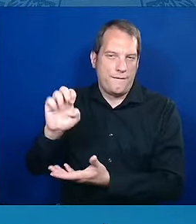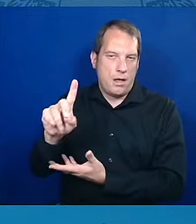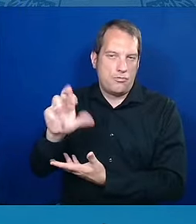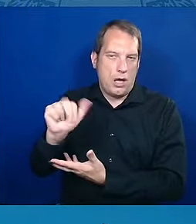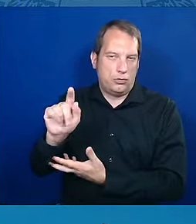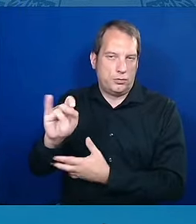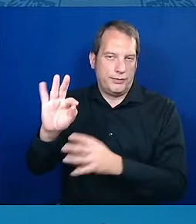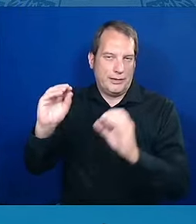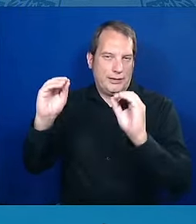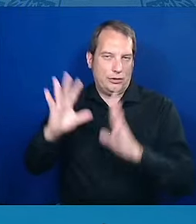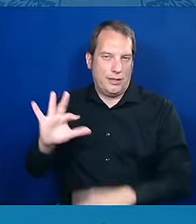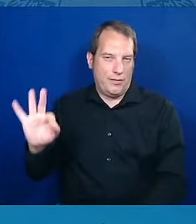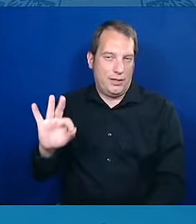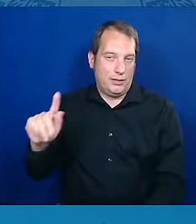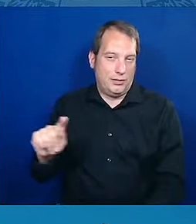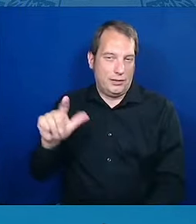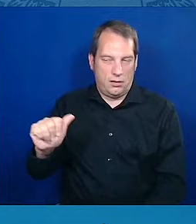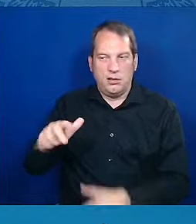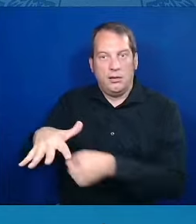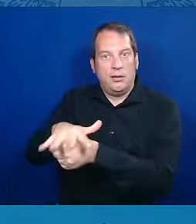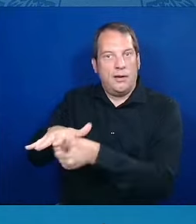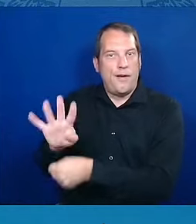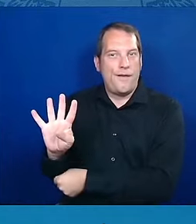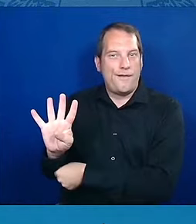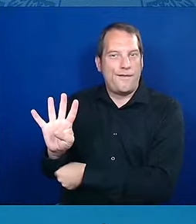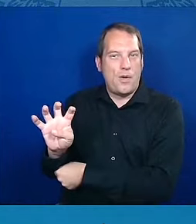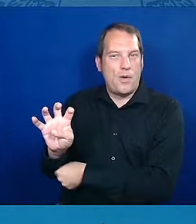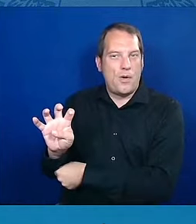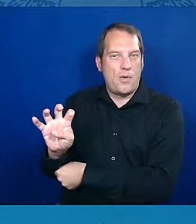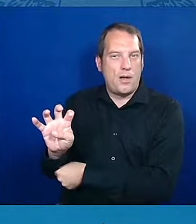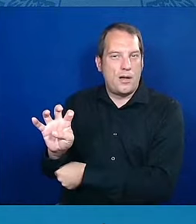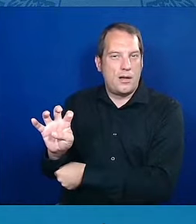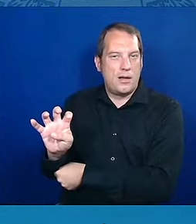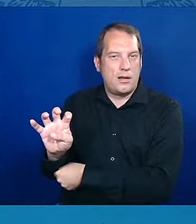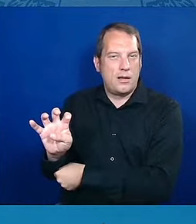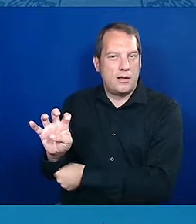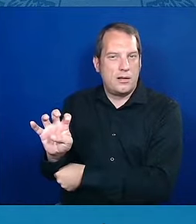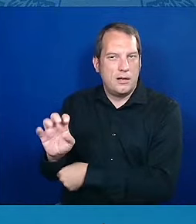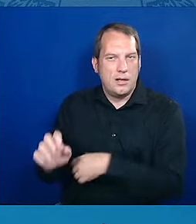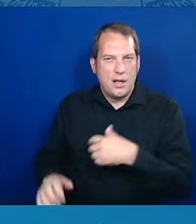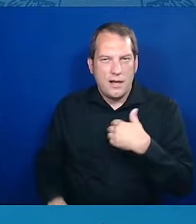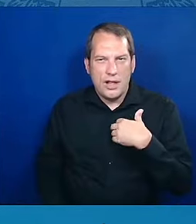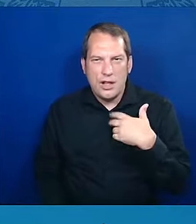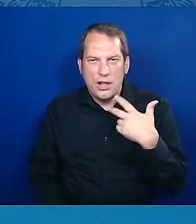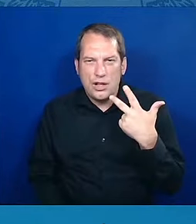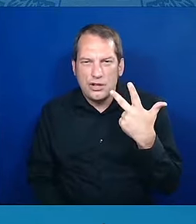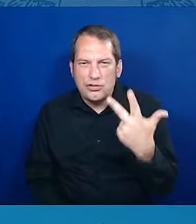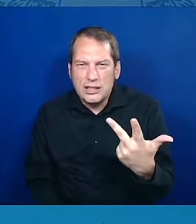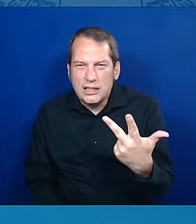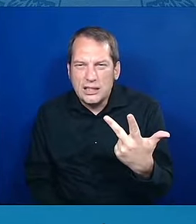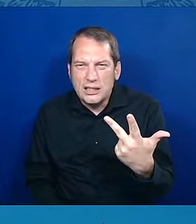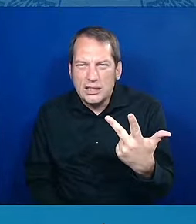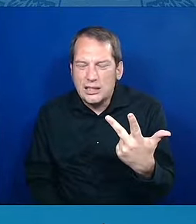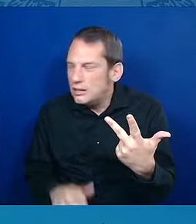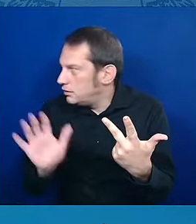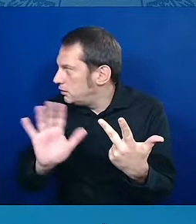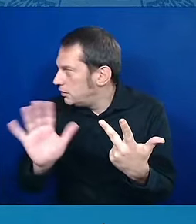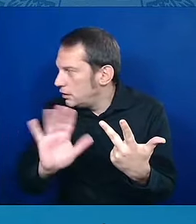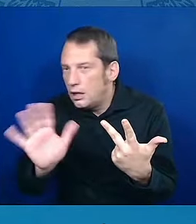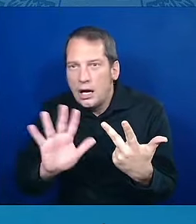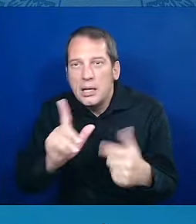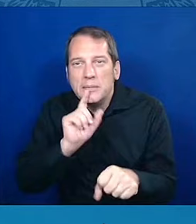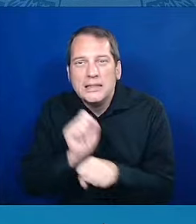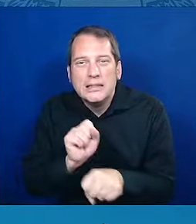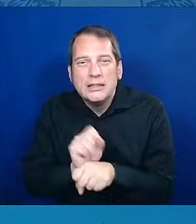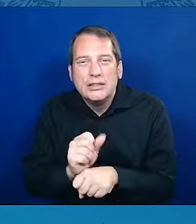Now, I've only had three, pinch me, I don't believe this is real moments in my life. One, when I was